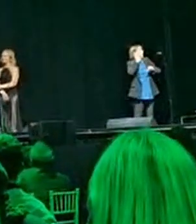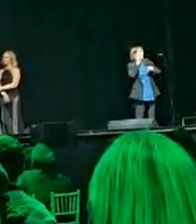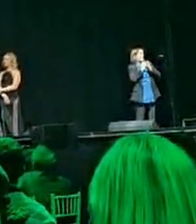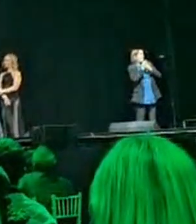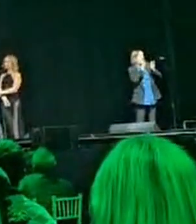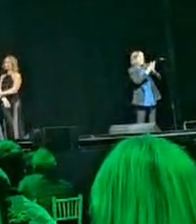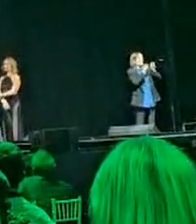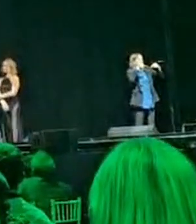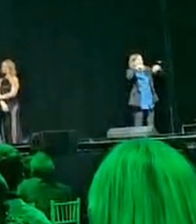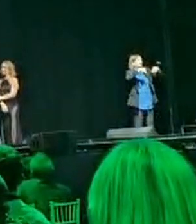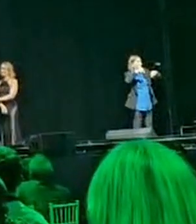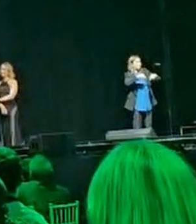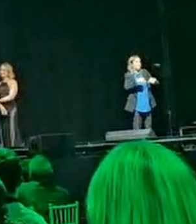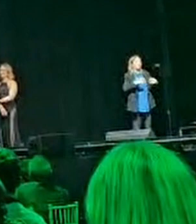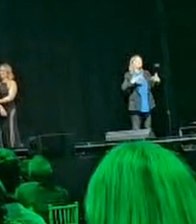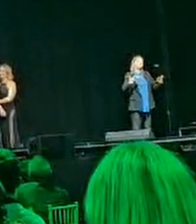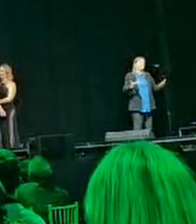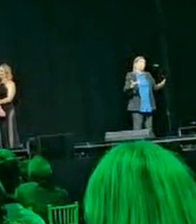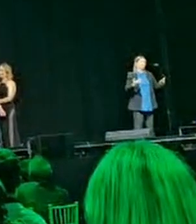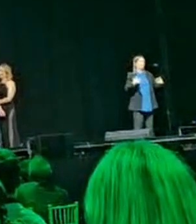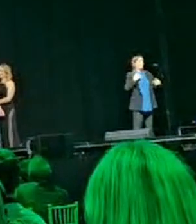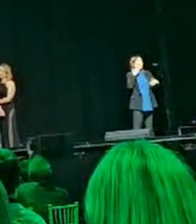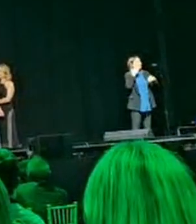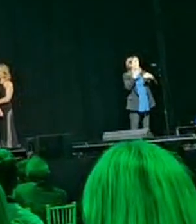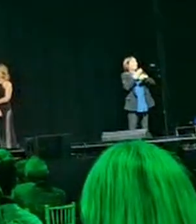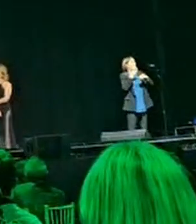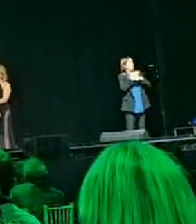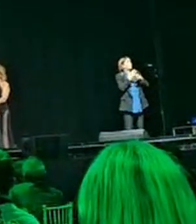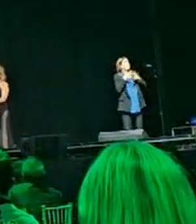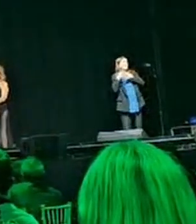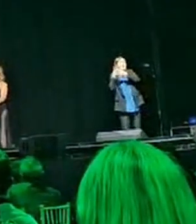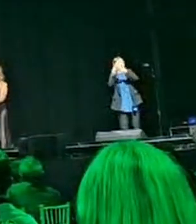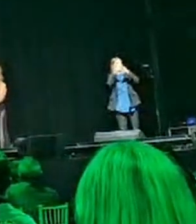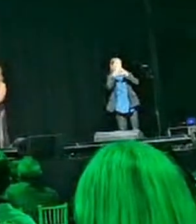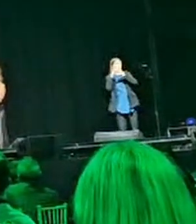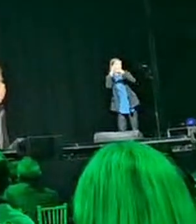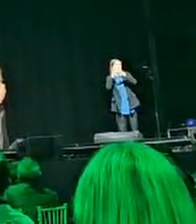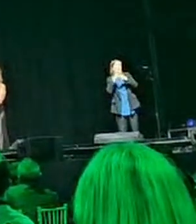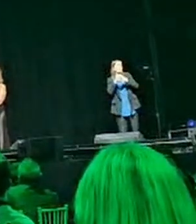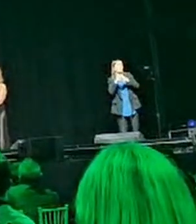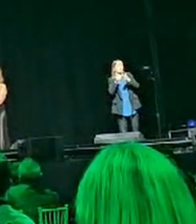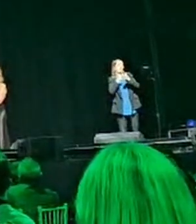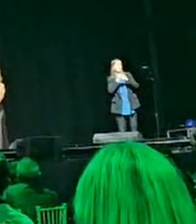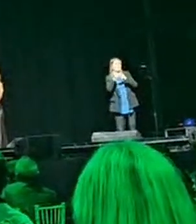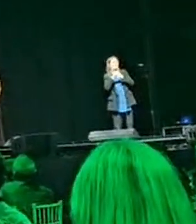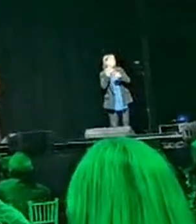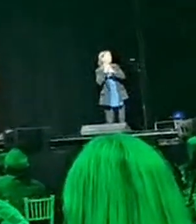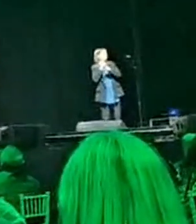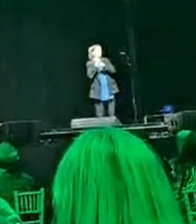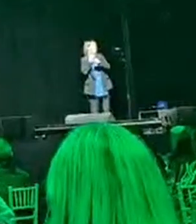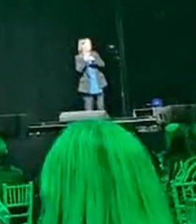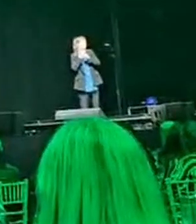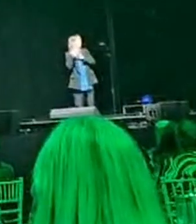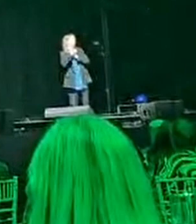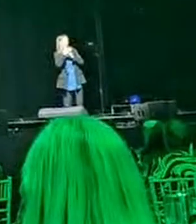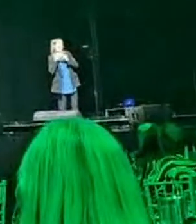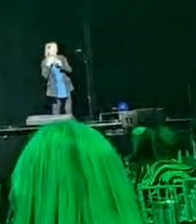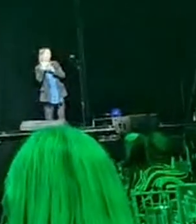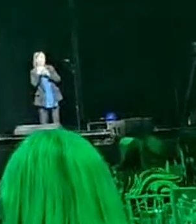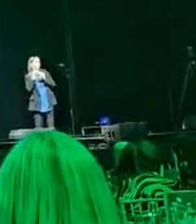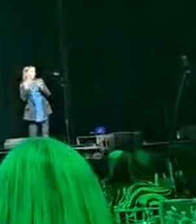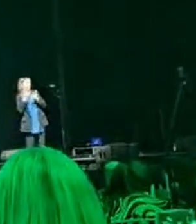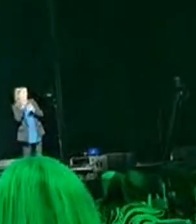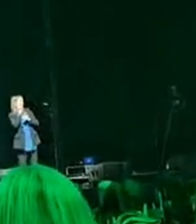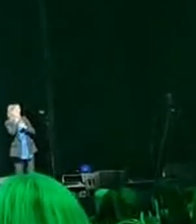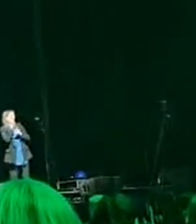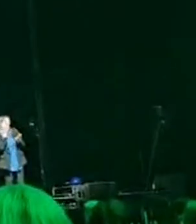Manchester. Now, when I'm working in America, this is the usual chat line I get. Hey